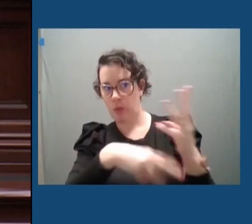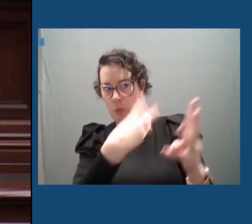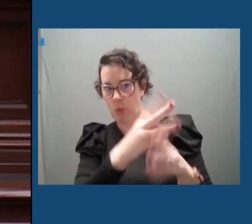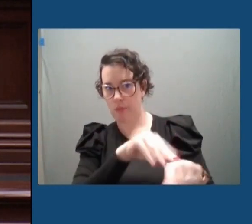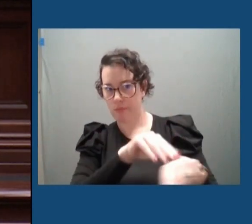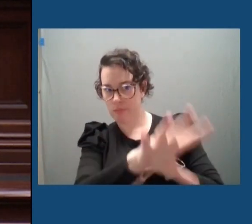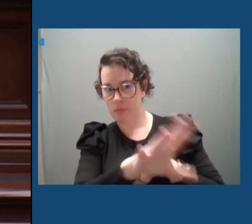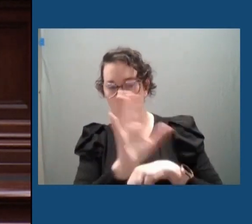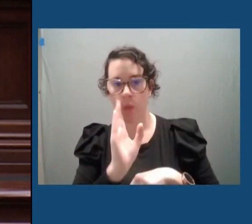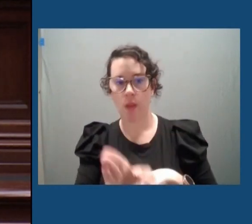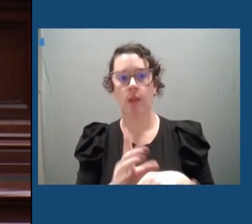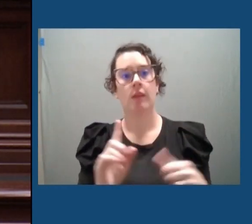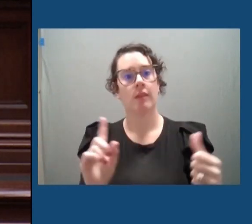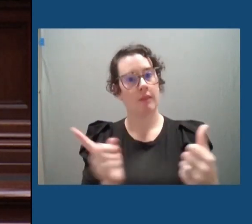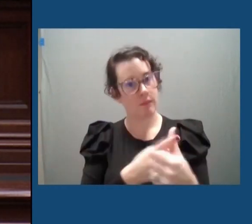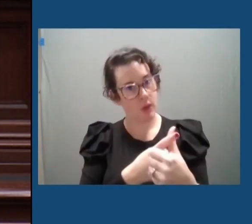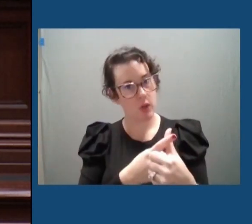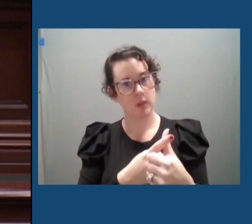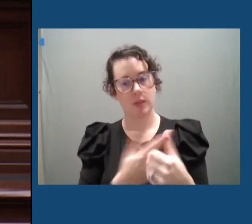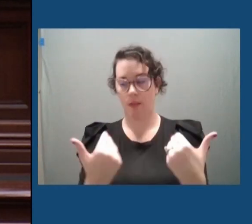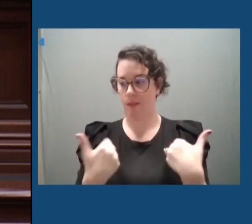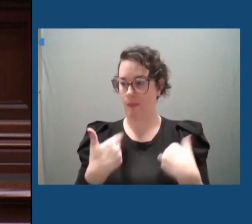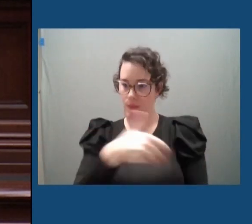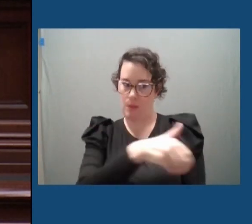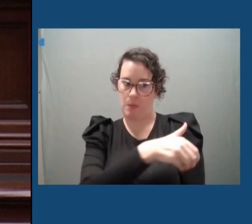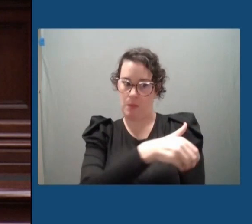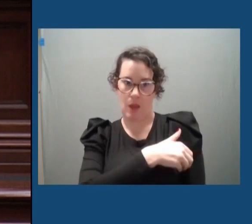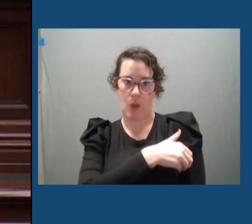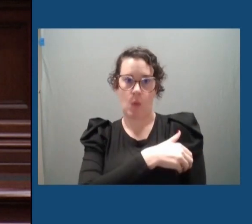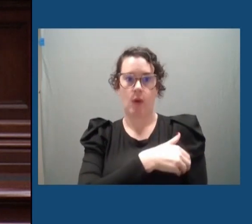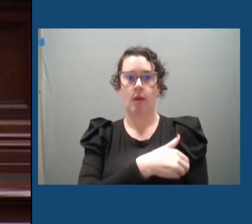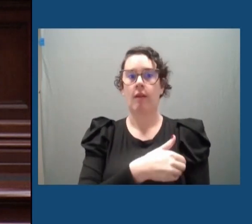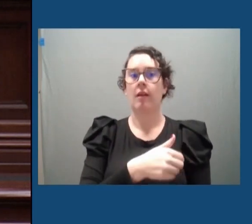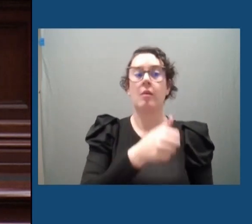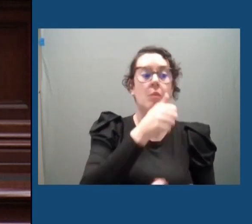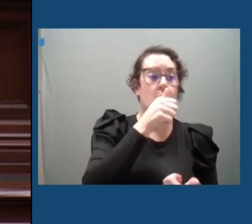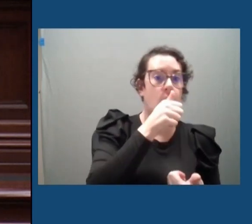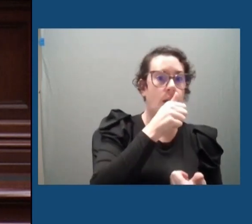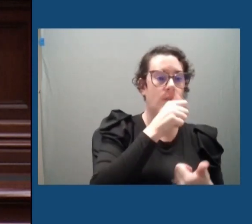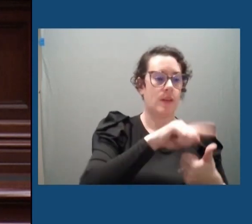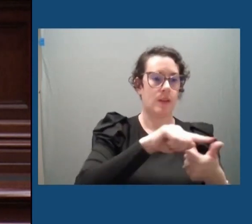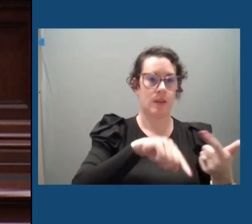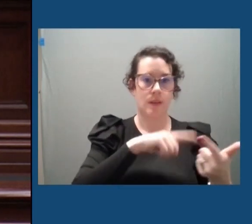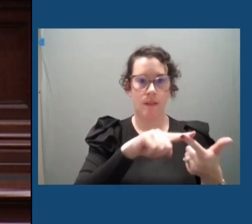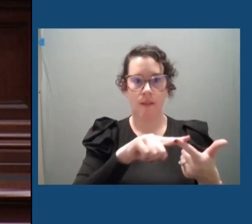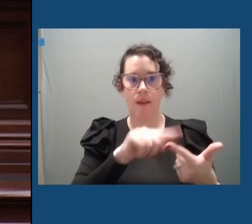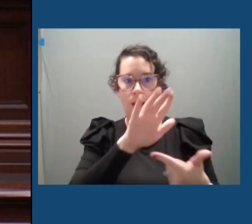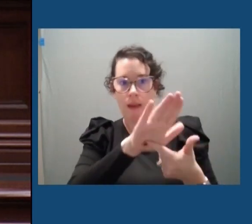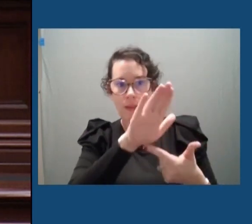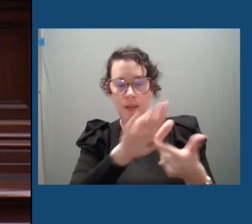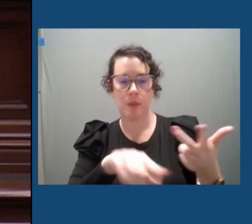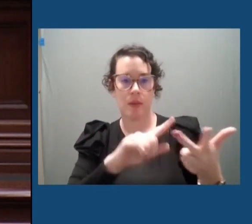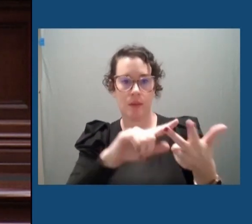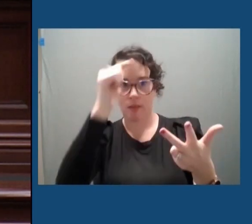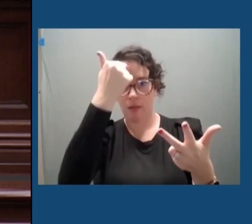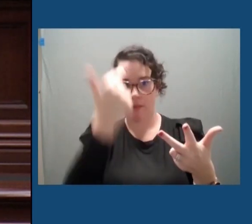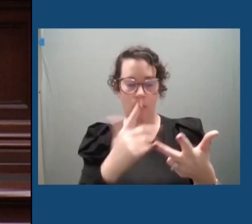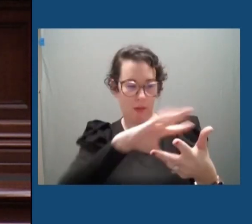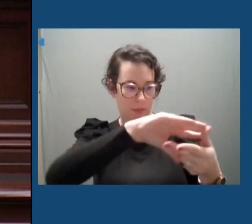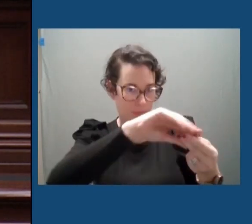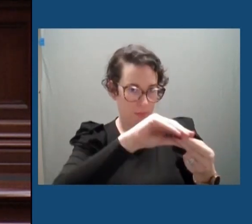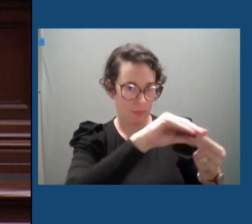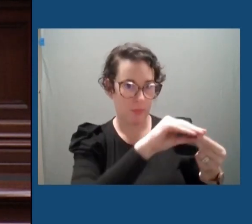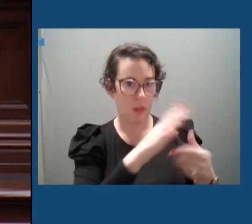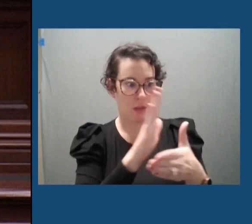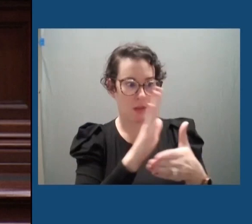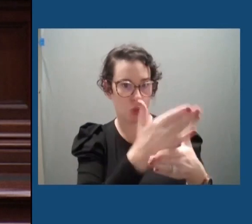first to harness the power of the private sector, academia, and government to galvanize this industry. And as I said, we'll share this power and